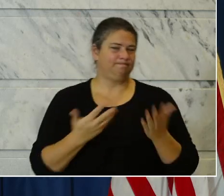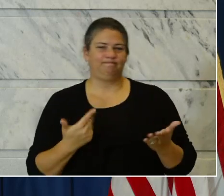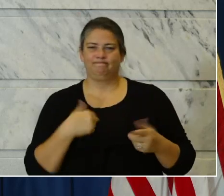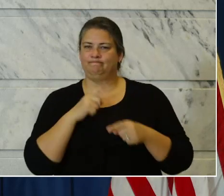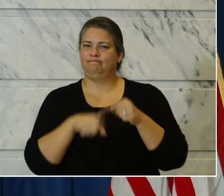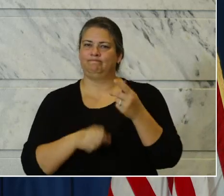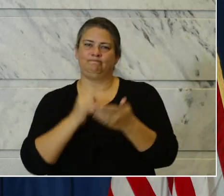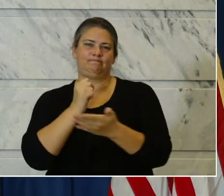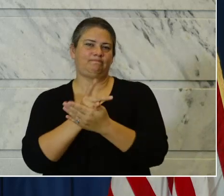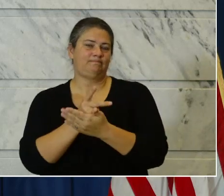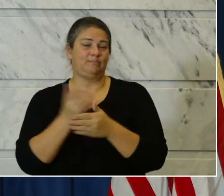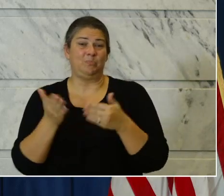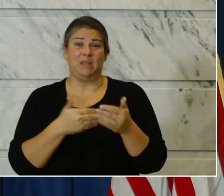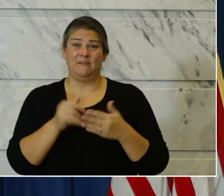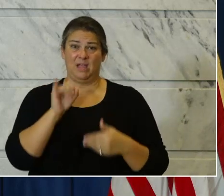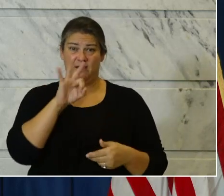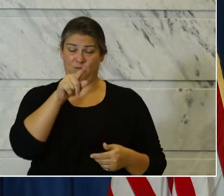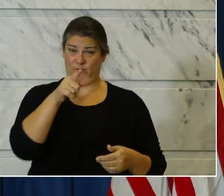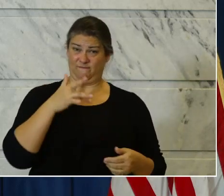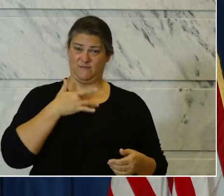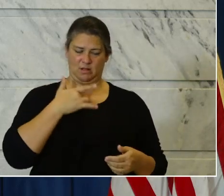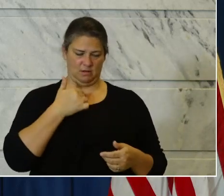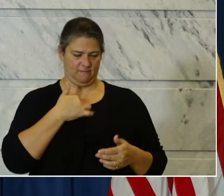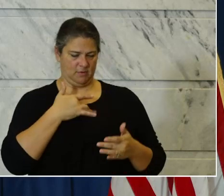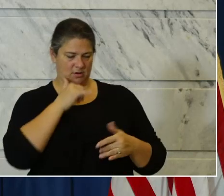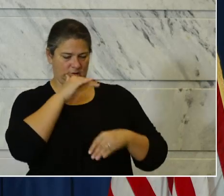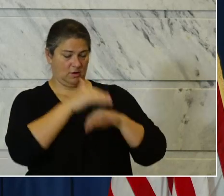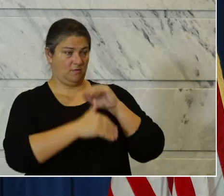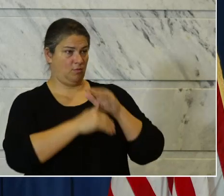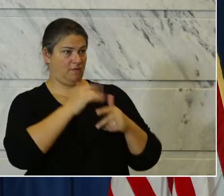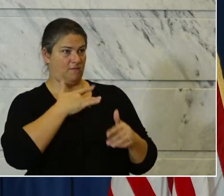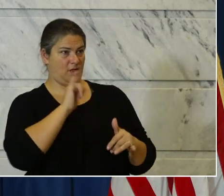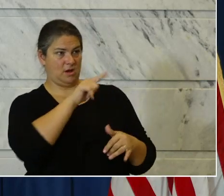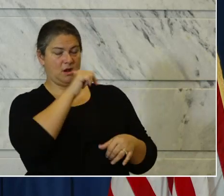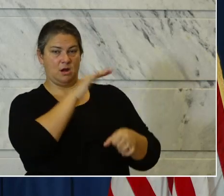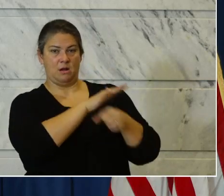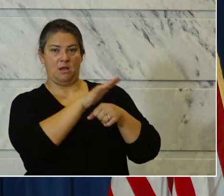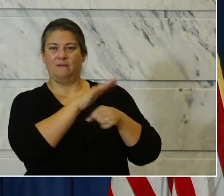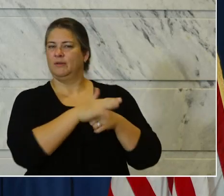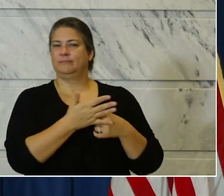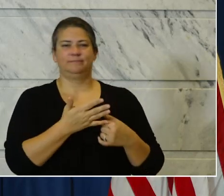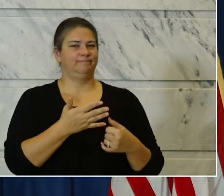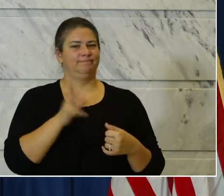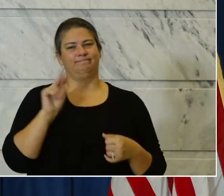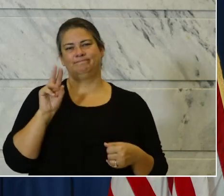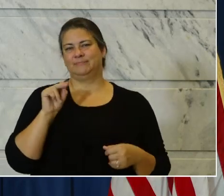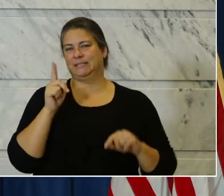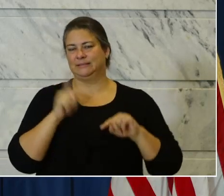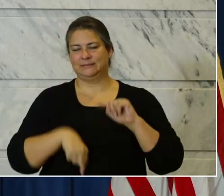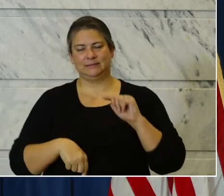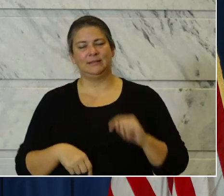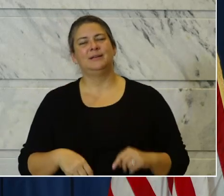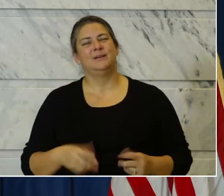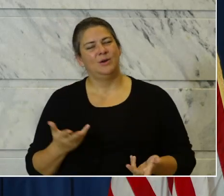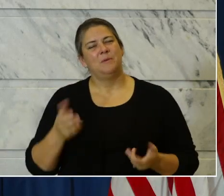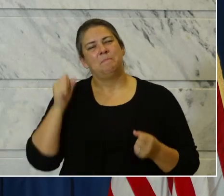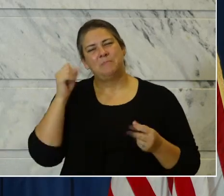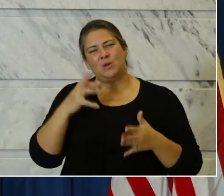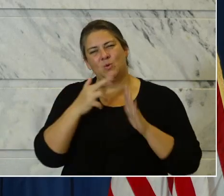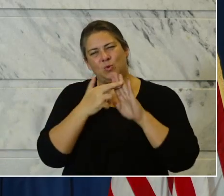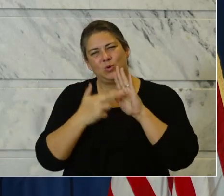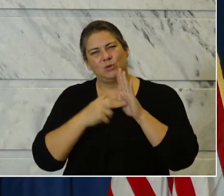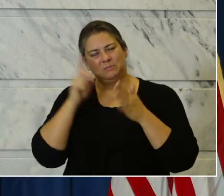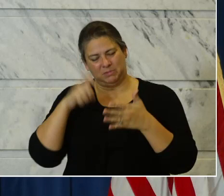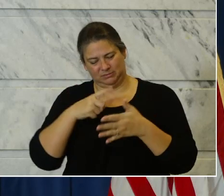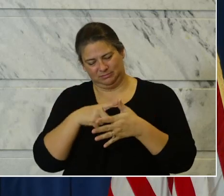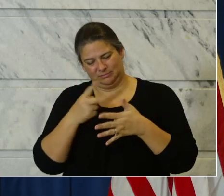claim even if you were not comfortable with what your employer's doing. So there are a lot of rules that we have to abide